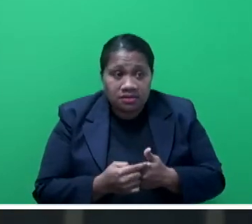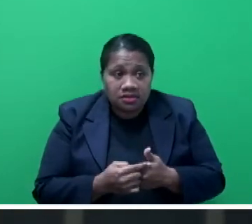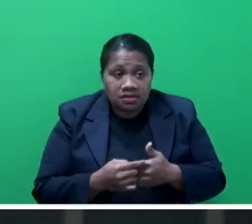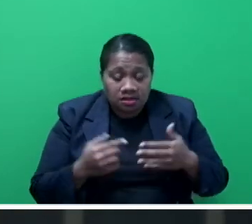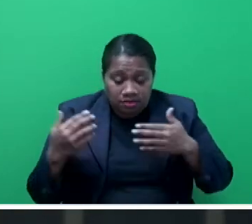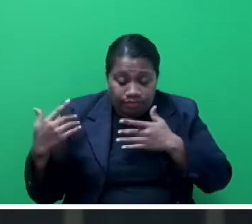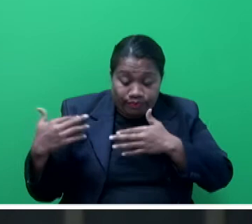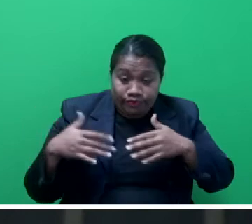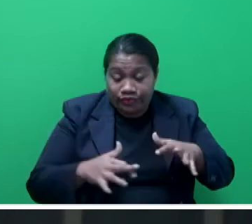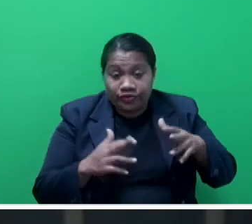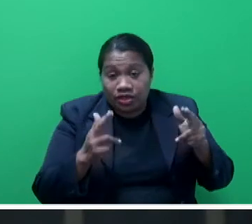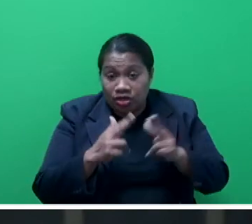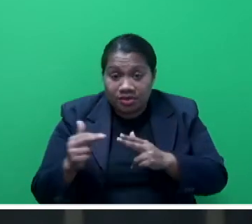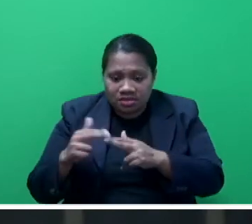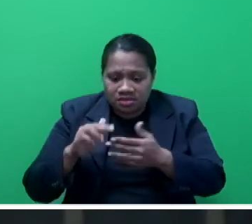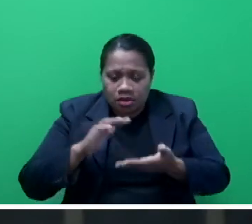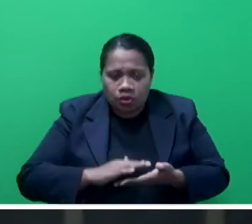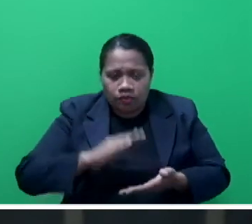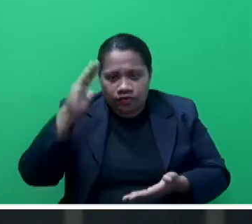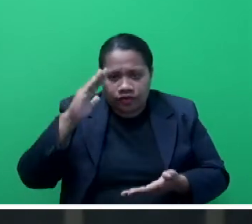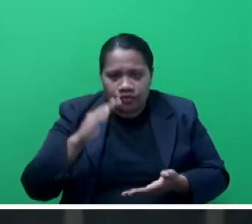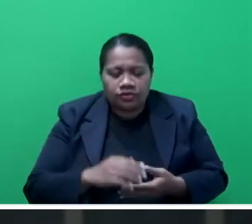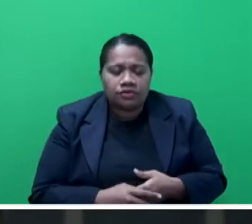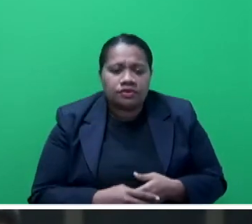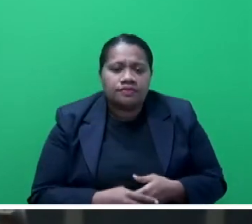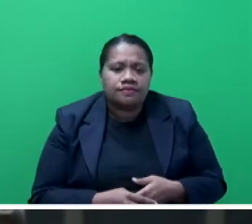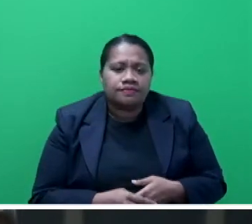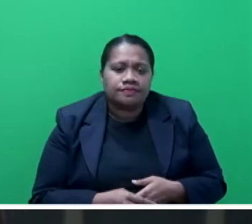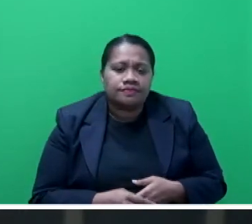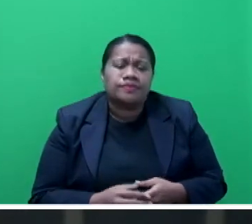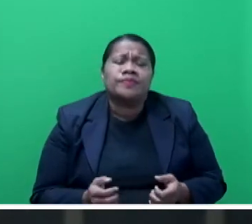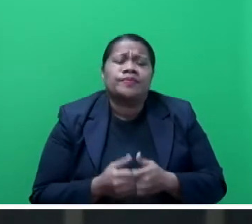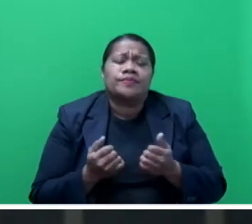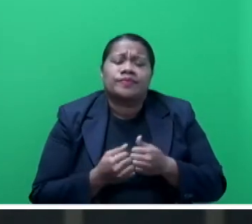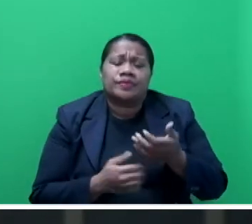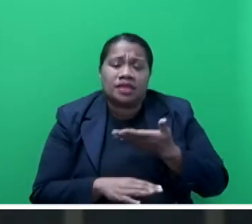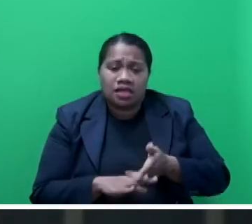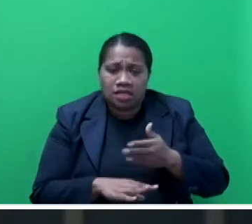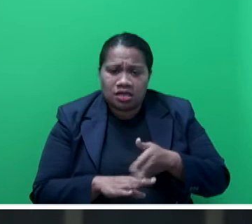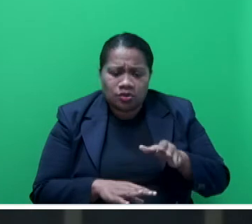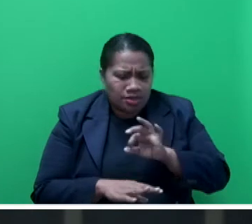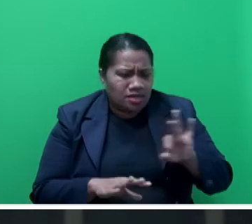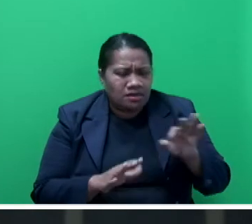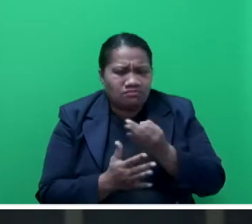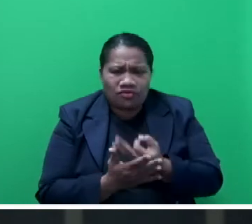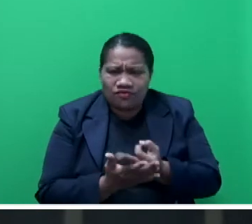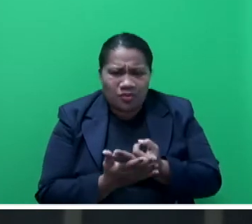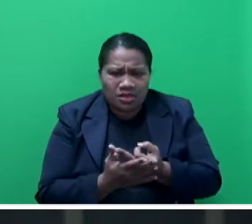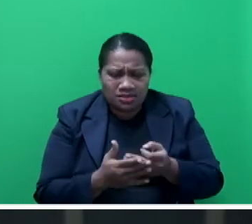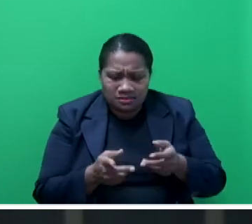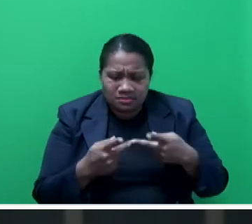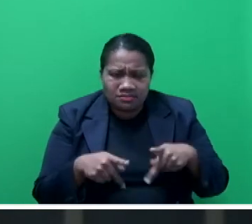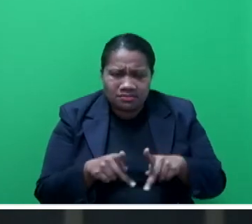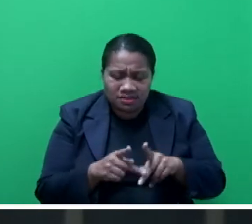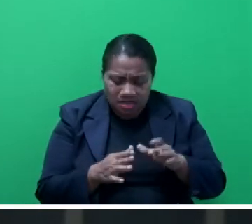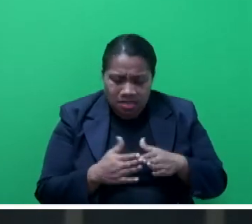5.2% over that 10-year period. Many new informal settlements are springing up around our urban centers, causing new